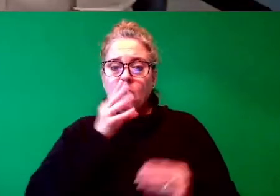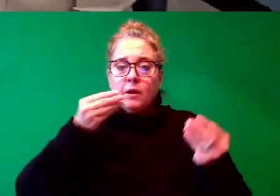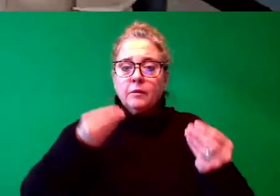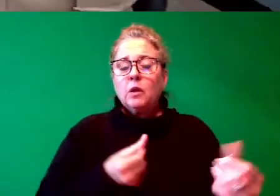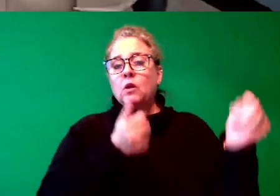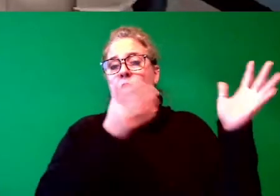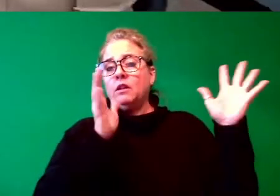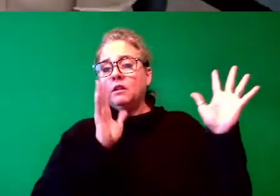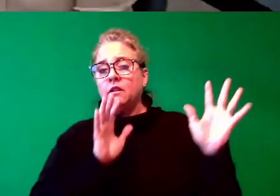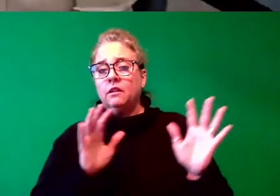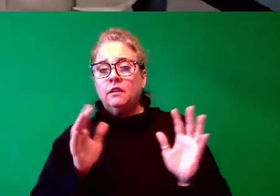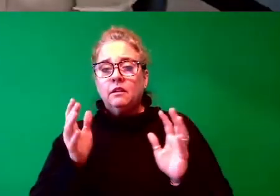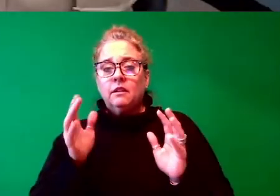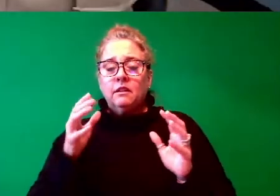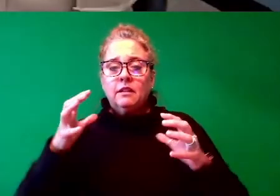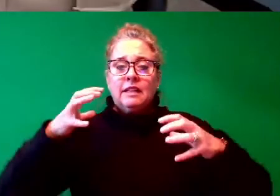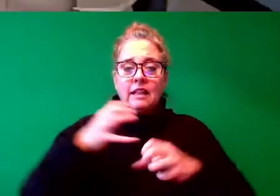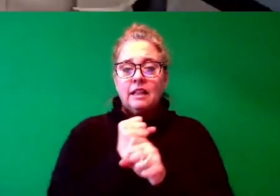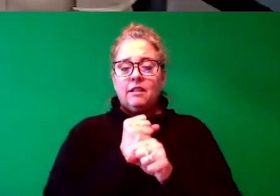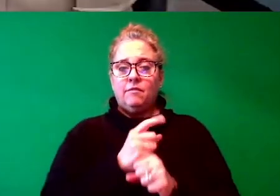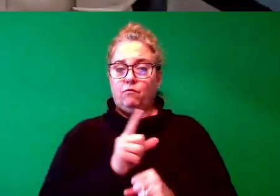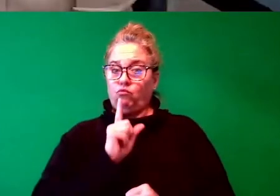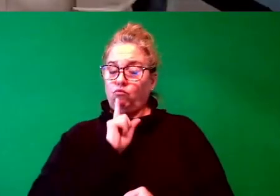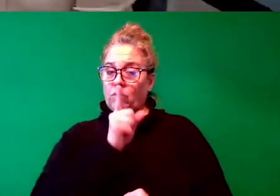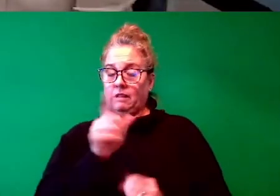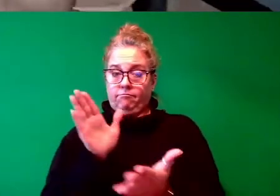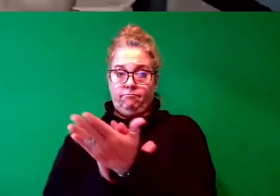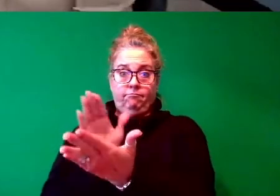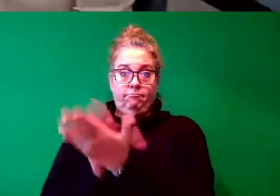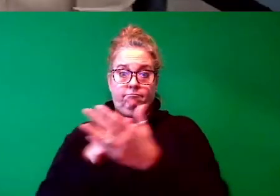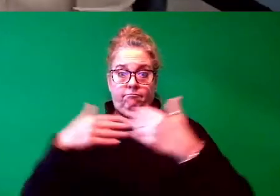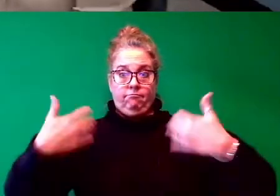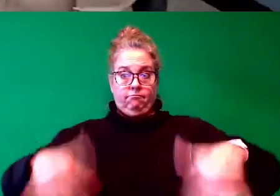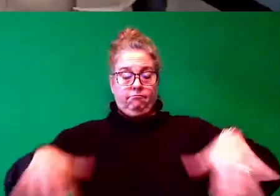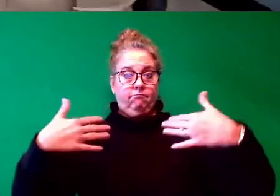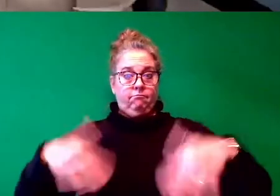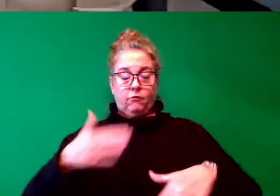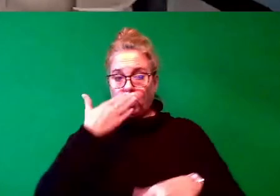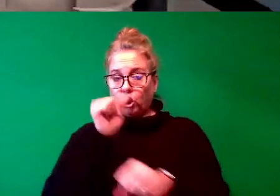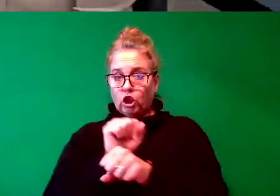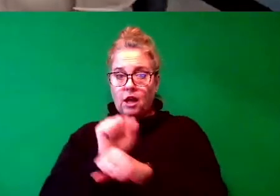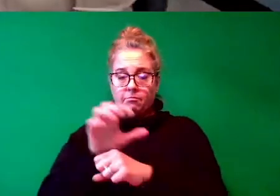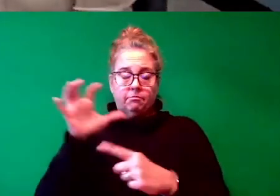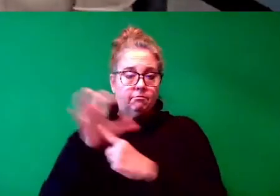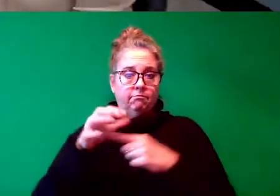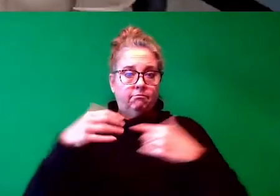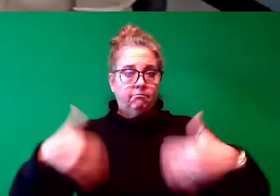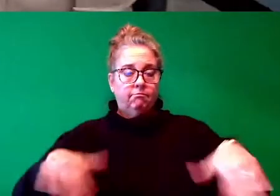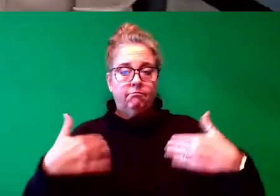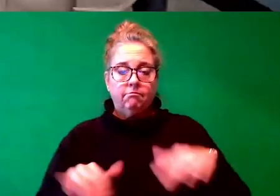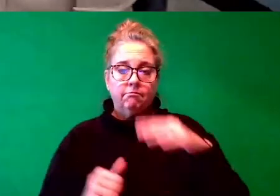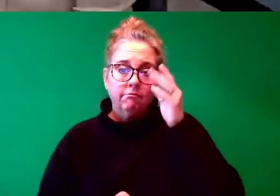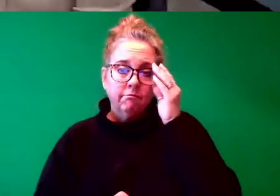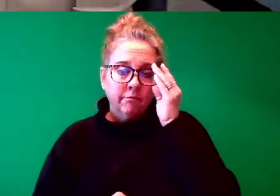day for summarizing exactly. And I guess I